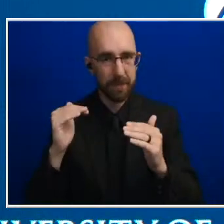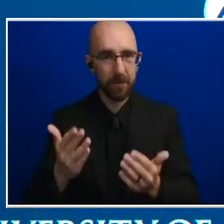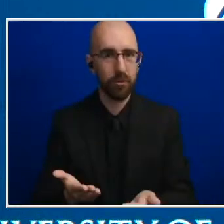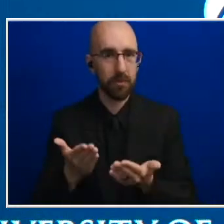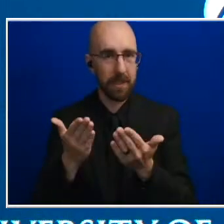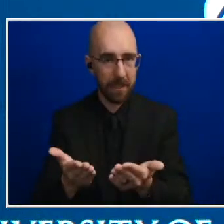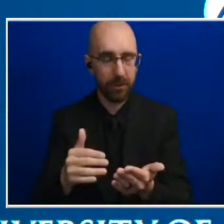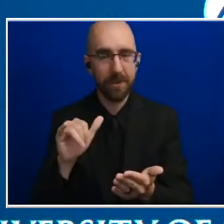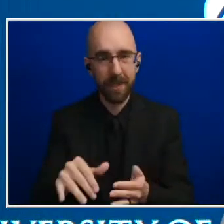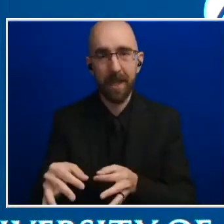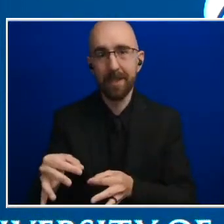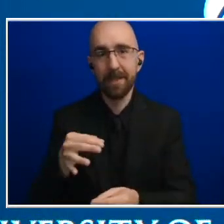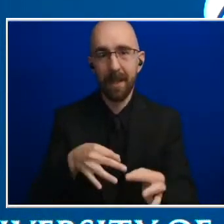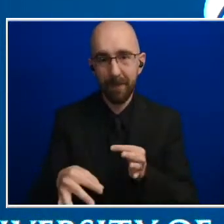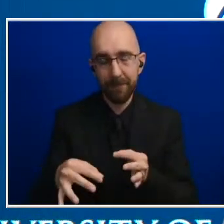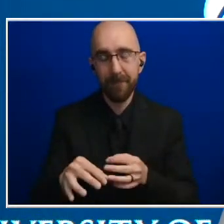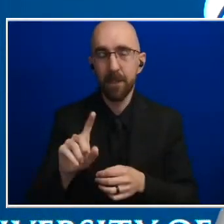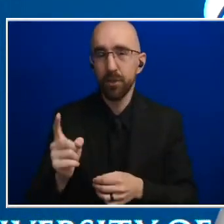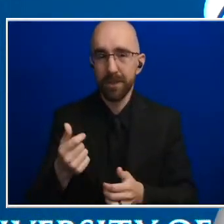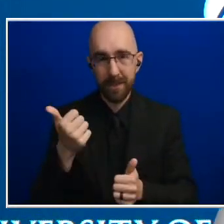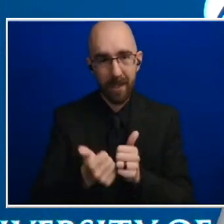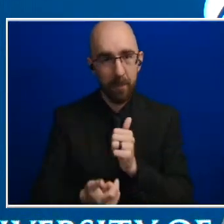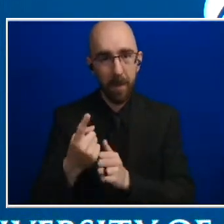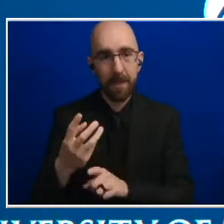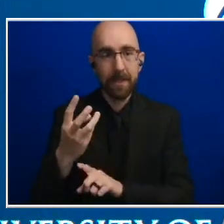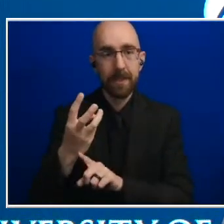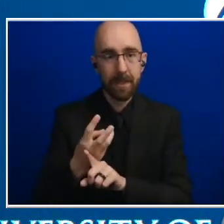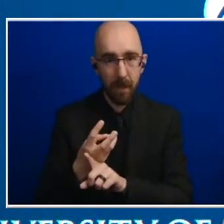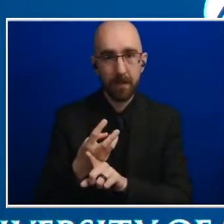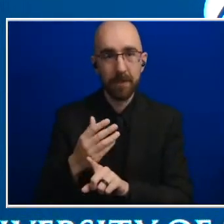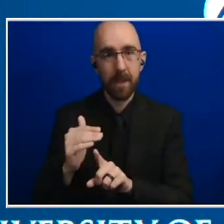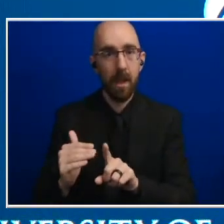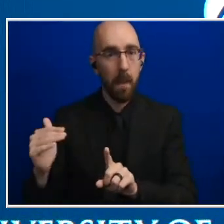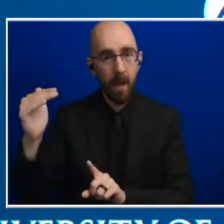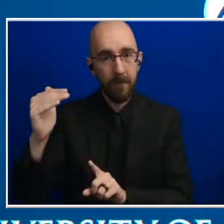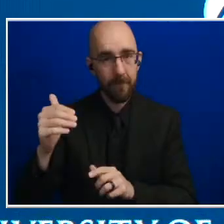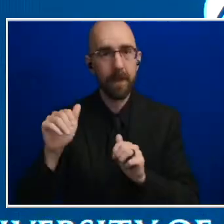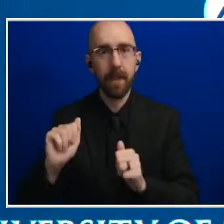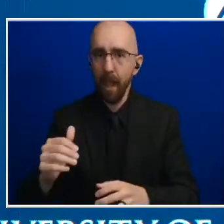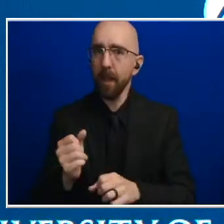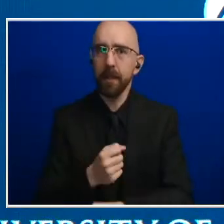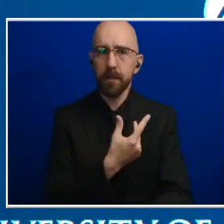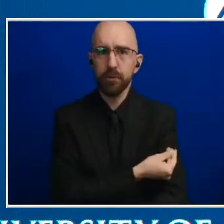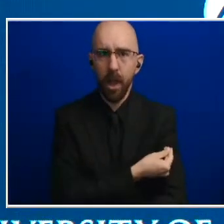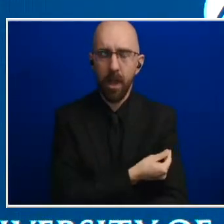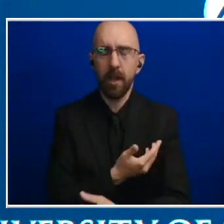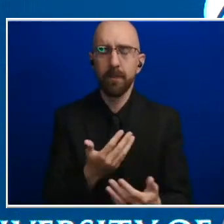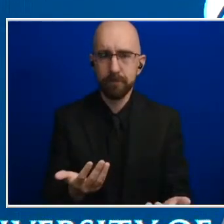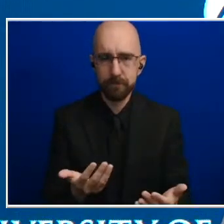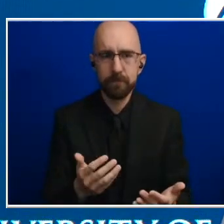of just everybody 6 months and over is eligible for a vaccine or